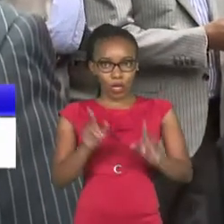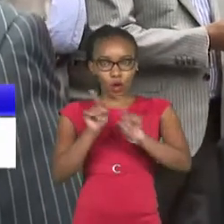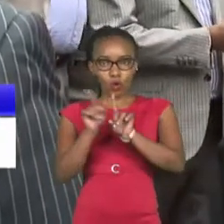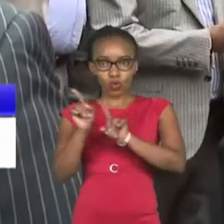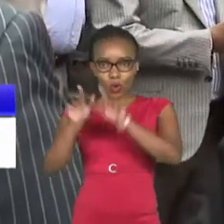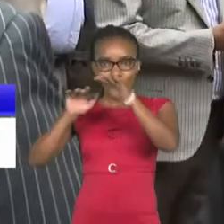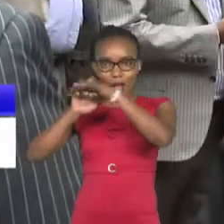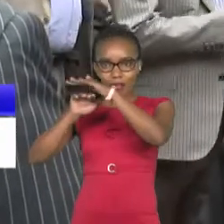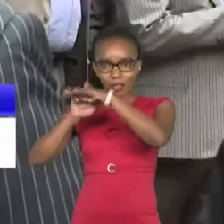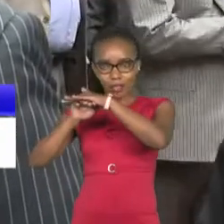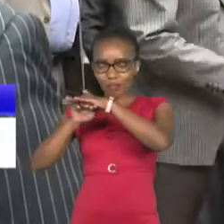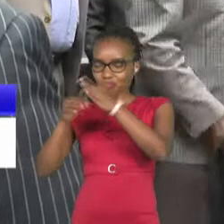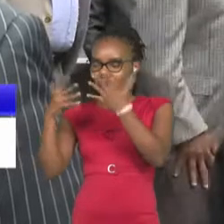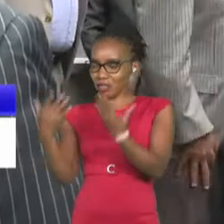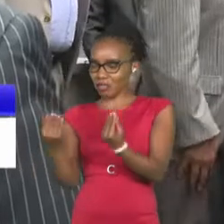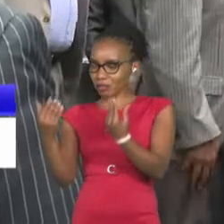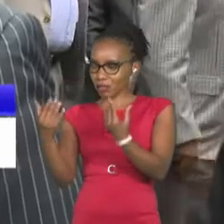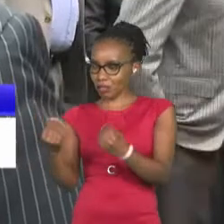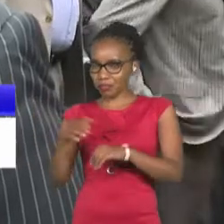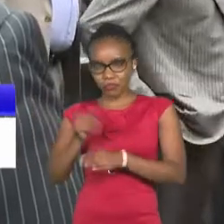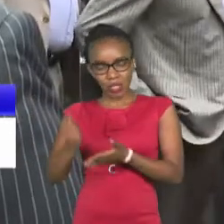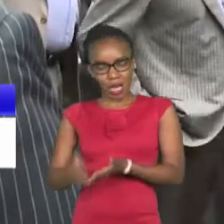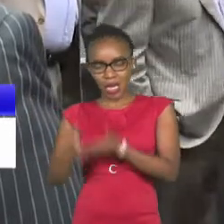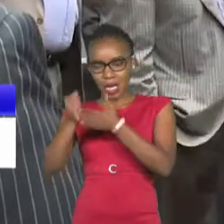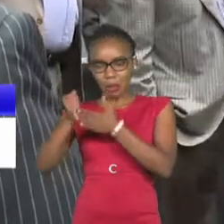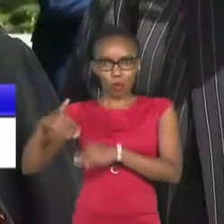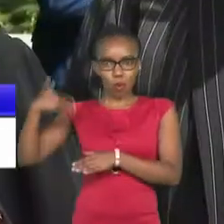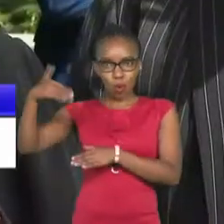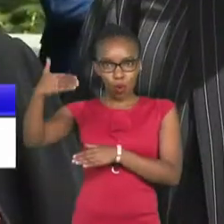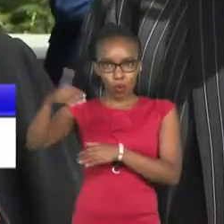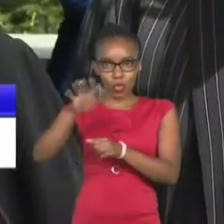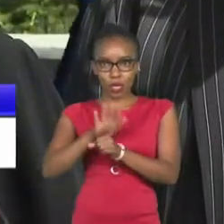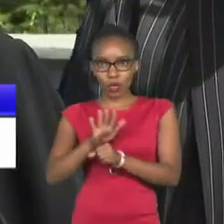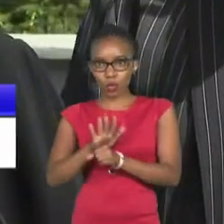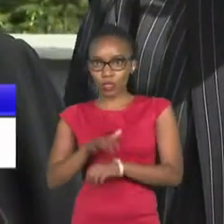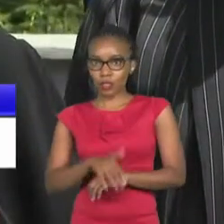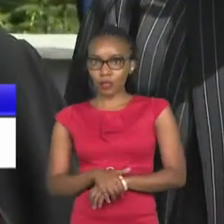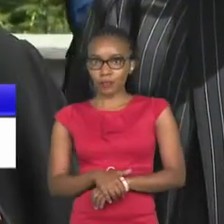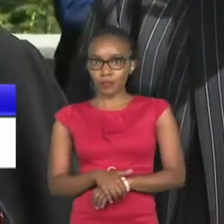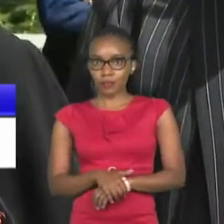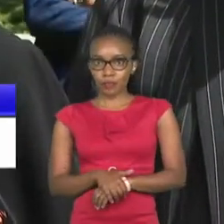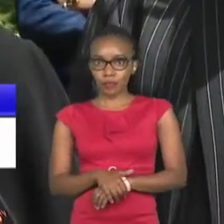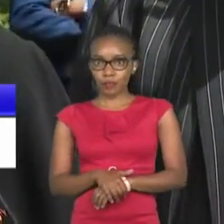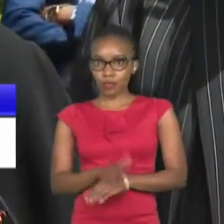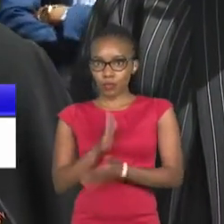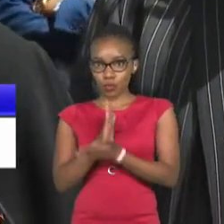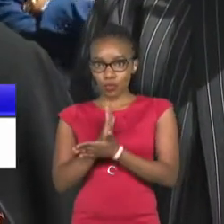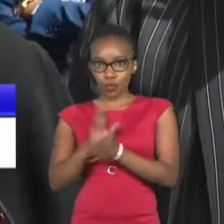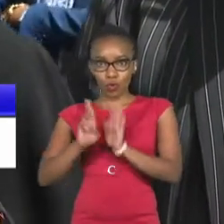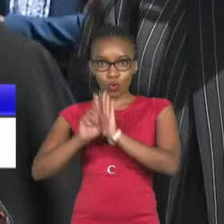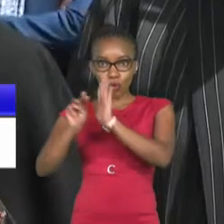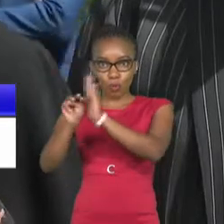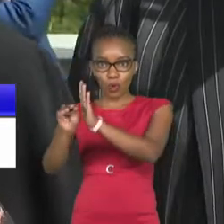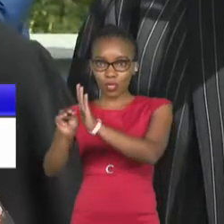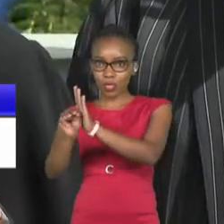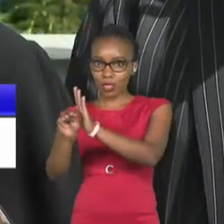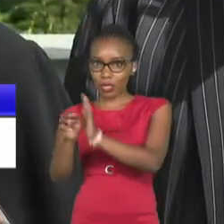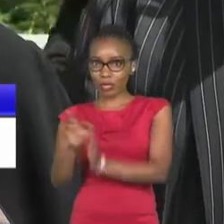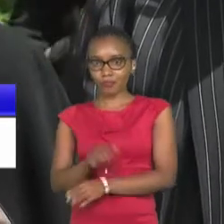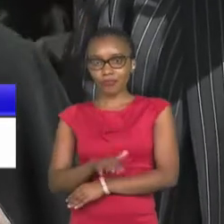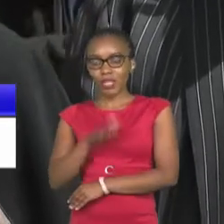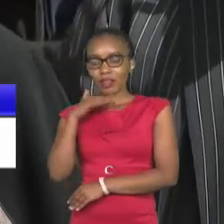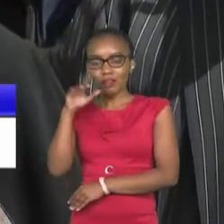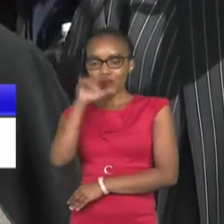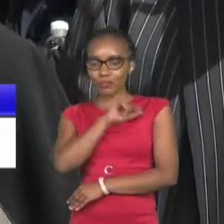accessible. He was helpful as well. So for me, I have lost an example. I have lost a father